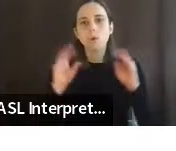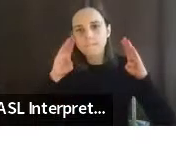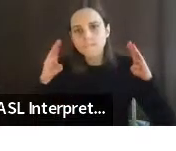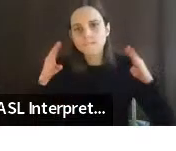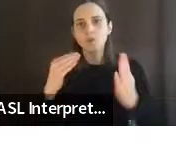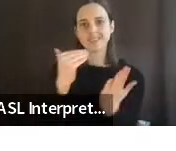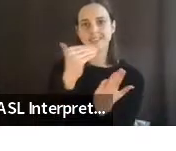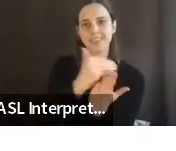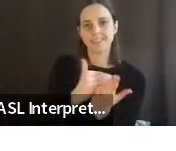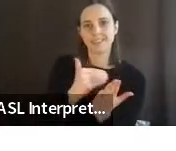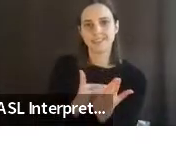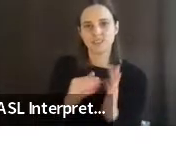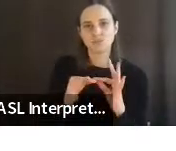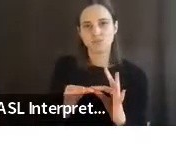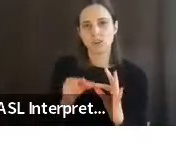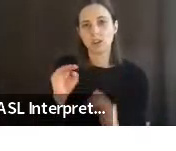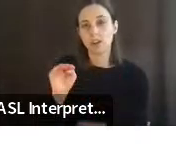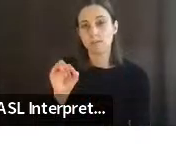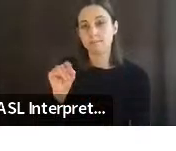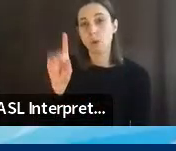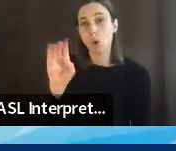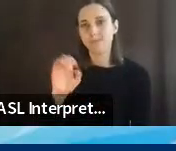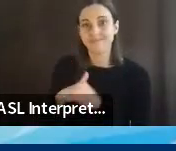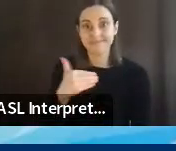So if we could go to the next slide.